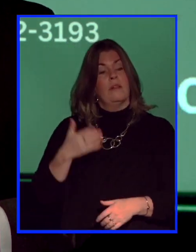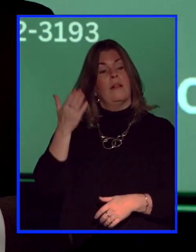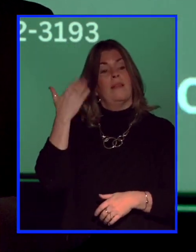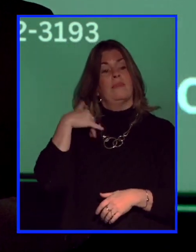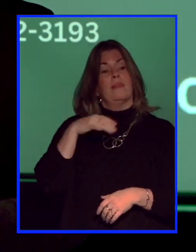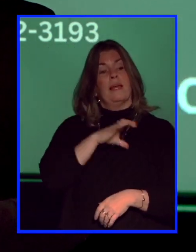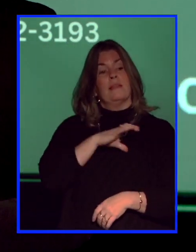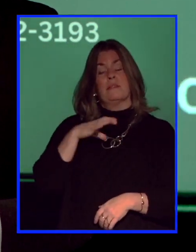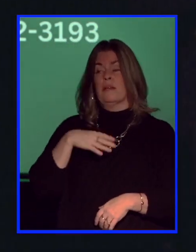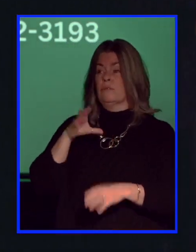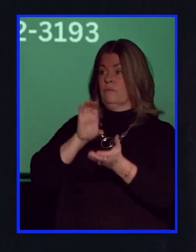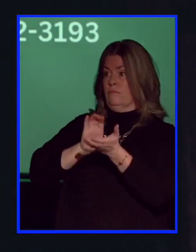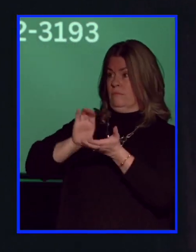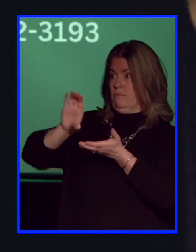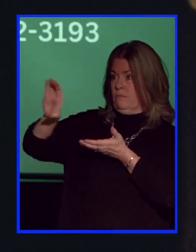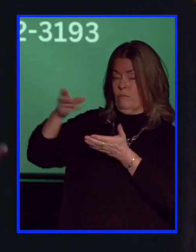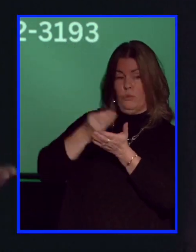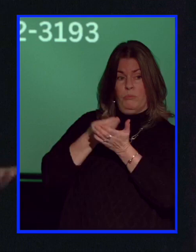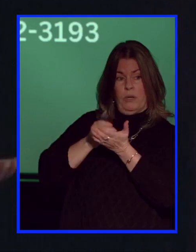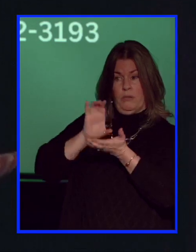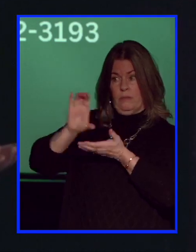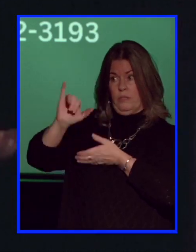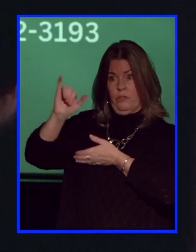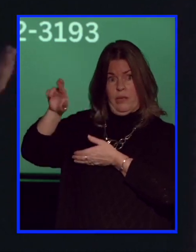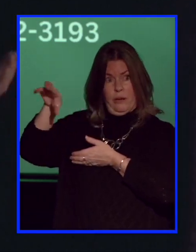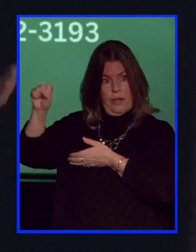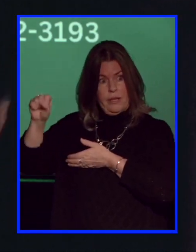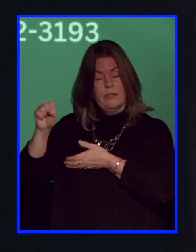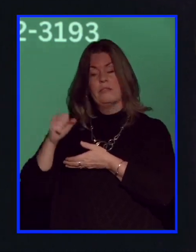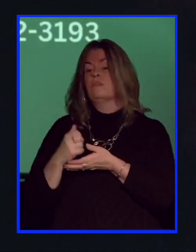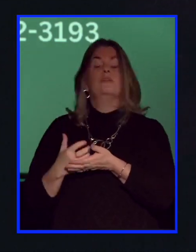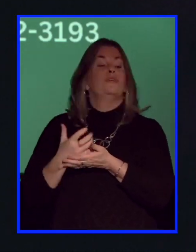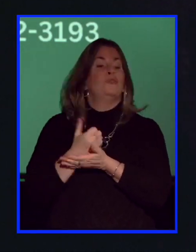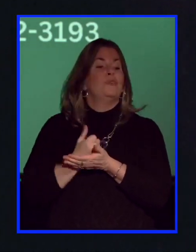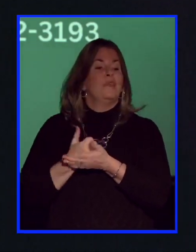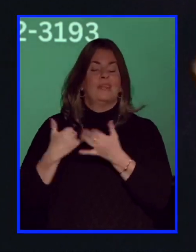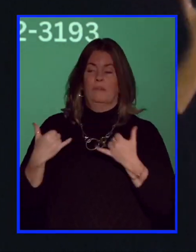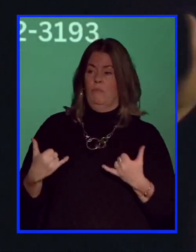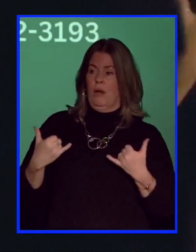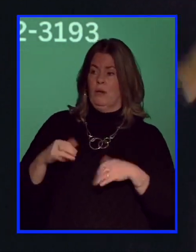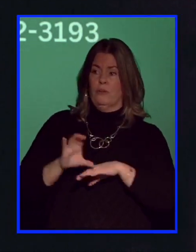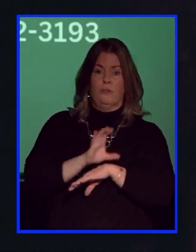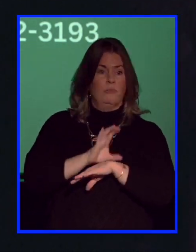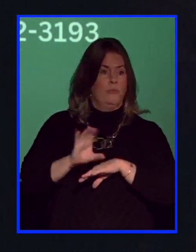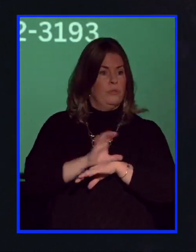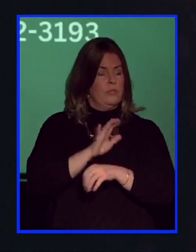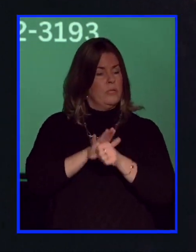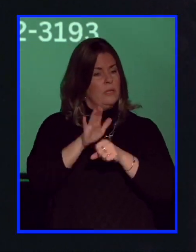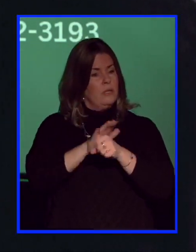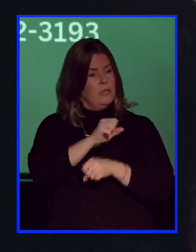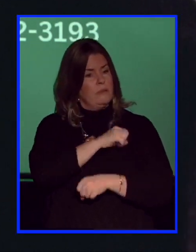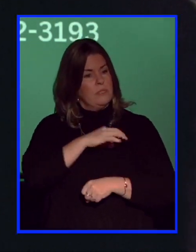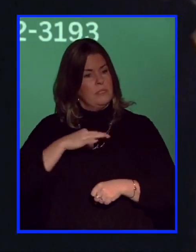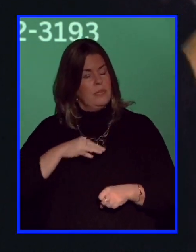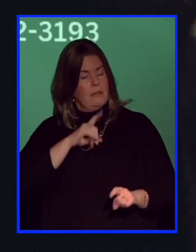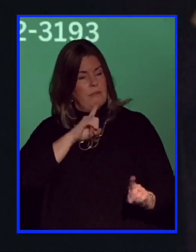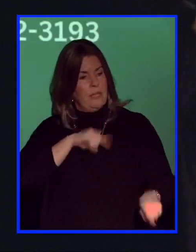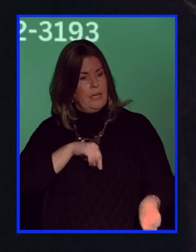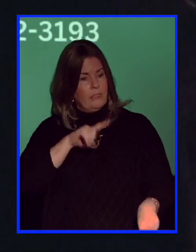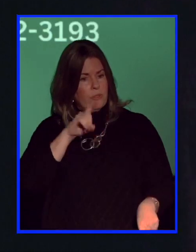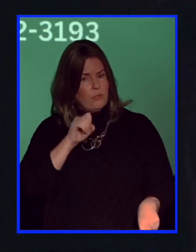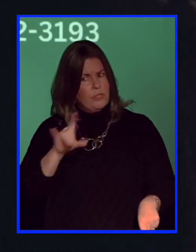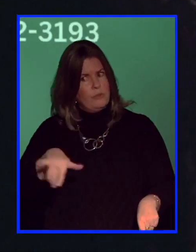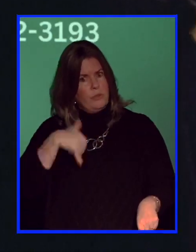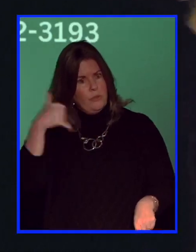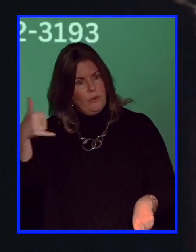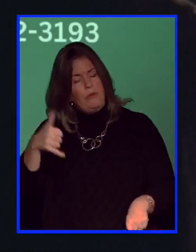into the IRS to allow them basically to get modern computers and adequate staff to be able to answer your question when you